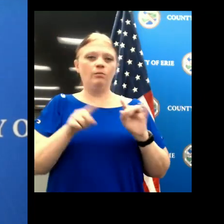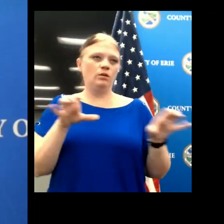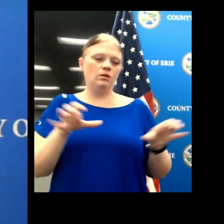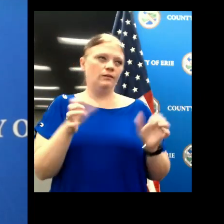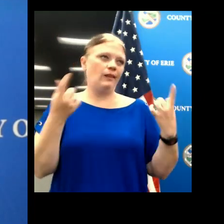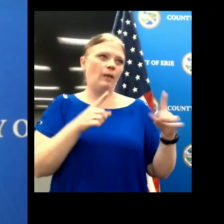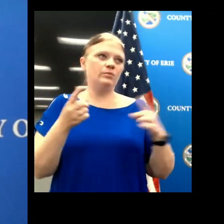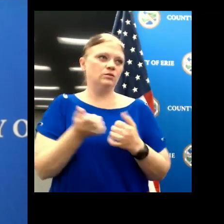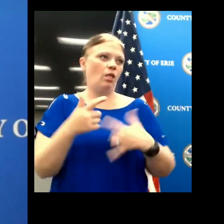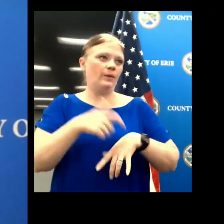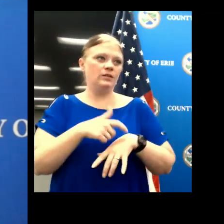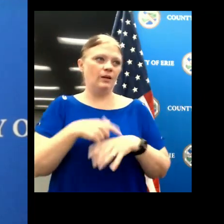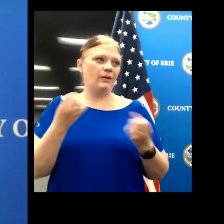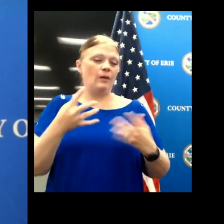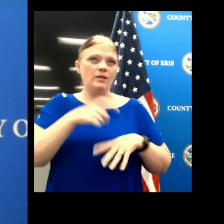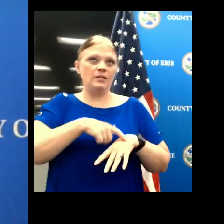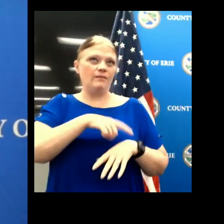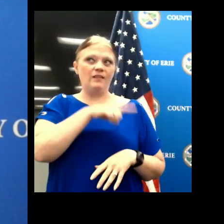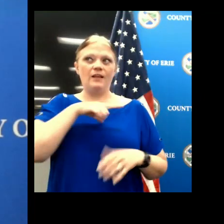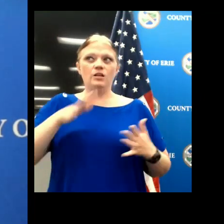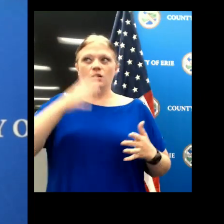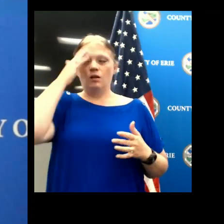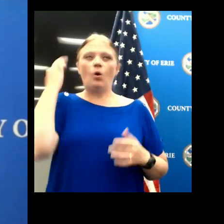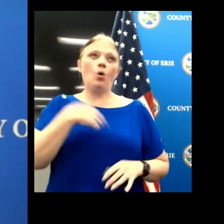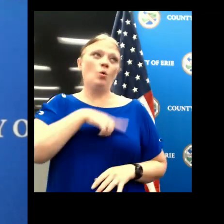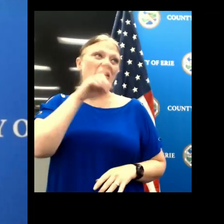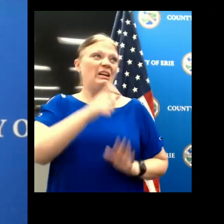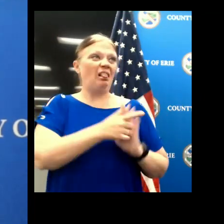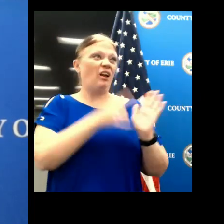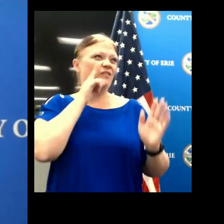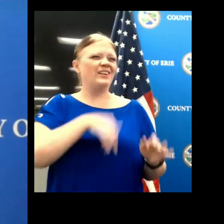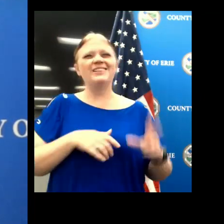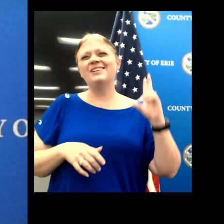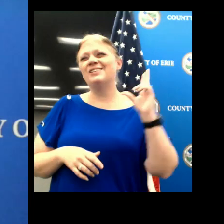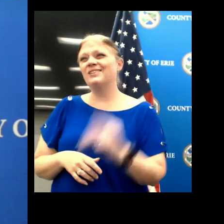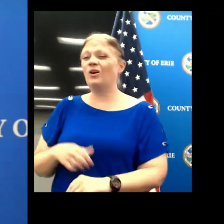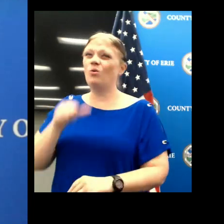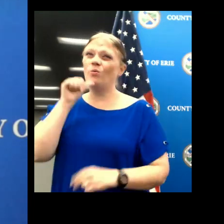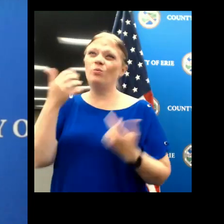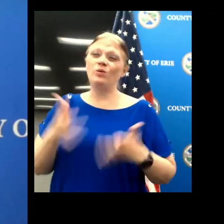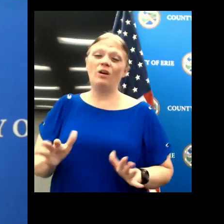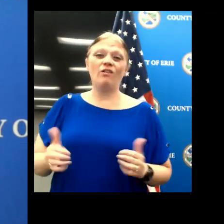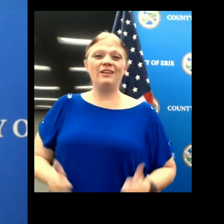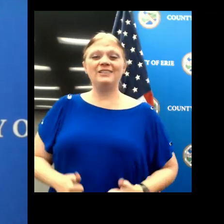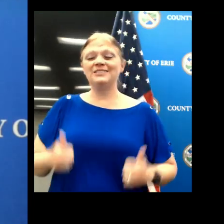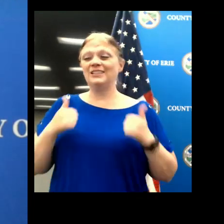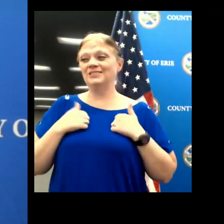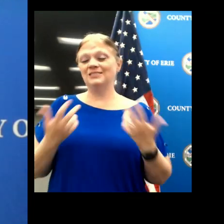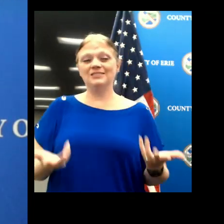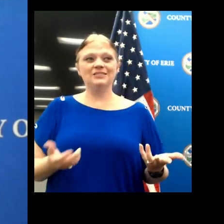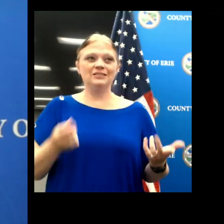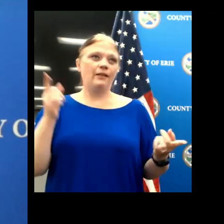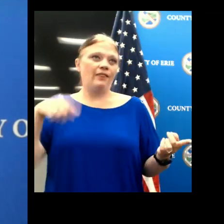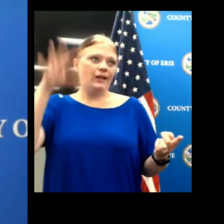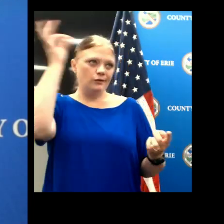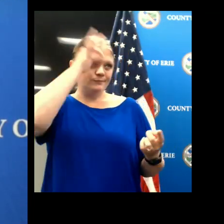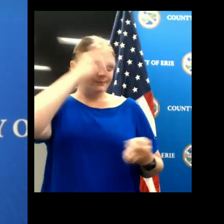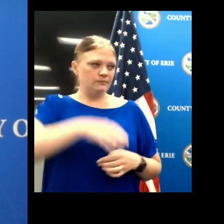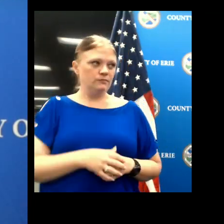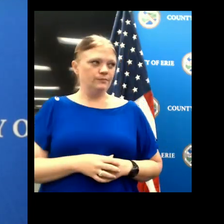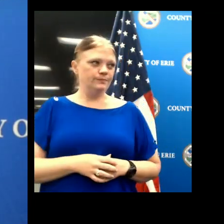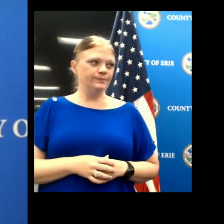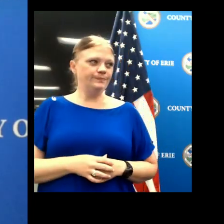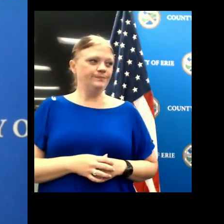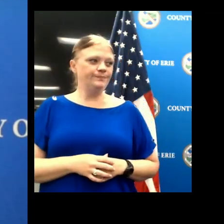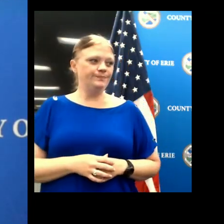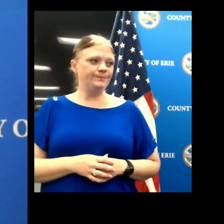time. How many times legislators have said, we need a law for that? And it's like, no, we don't, because it already exists. They just don't know it.